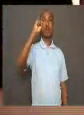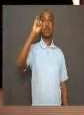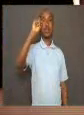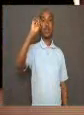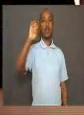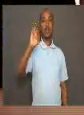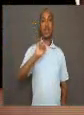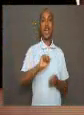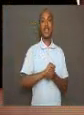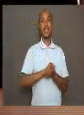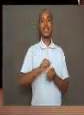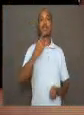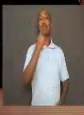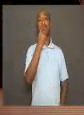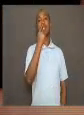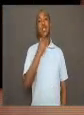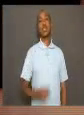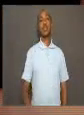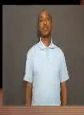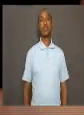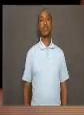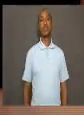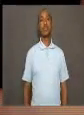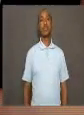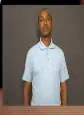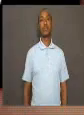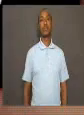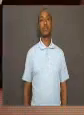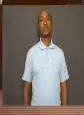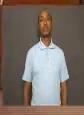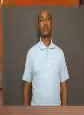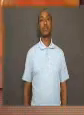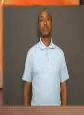pepsin, which helps us to digest proteins.